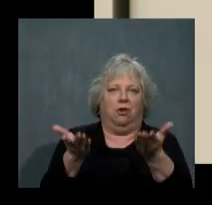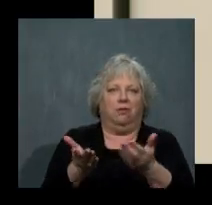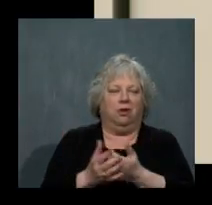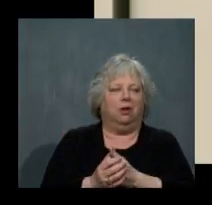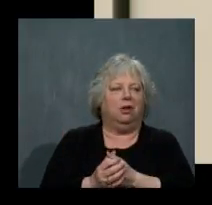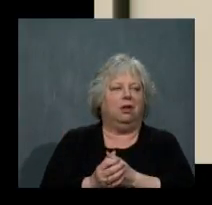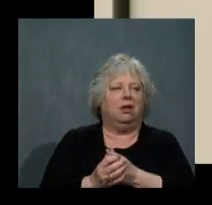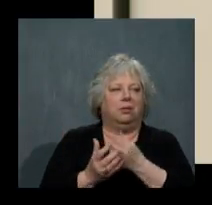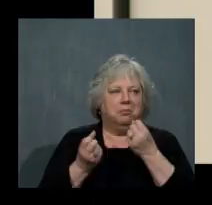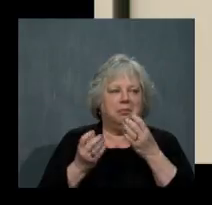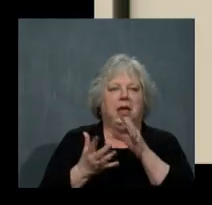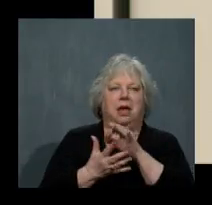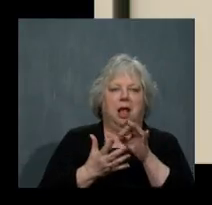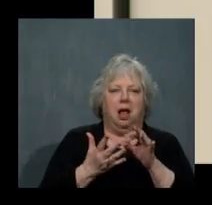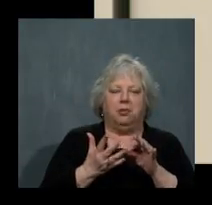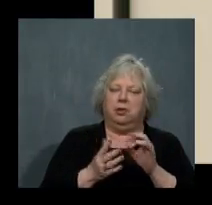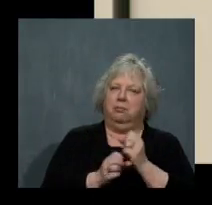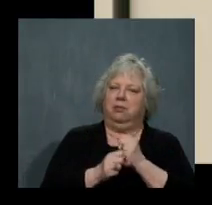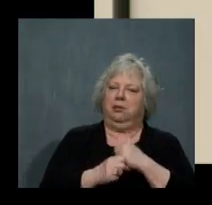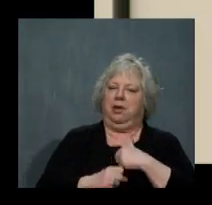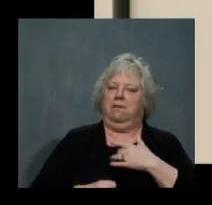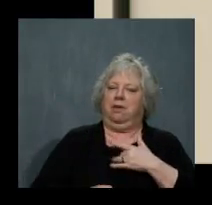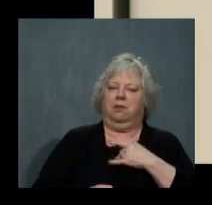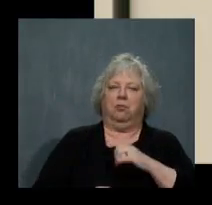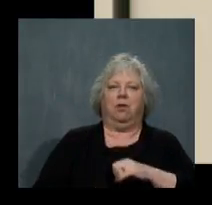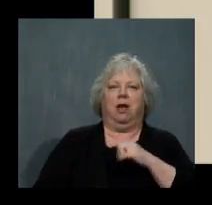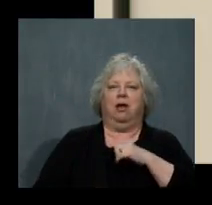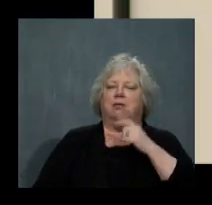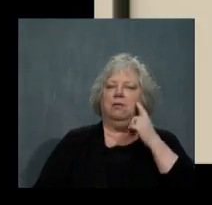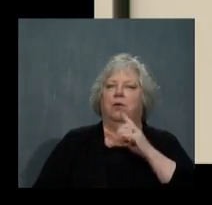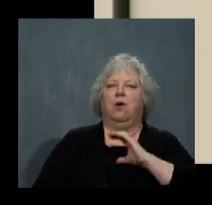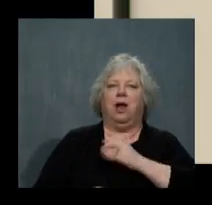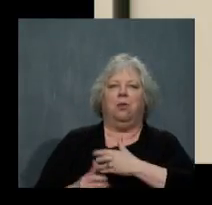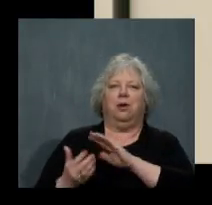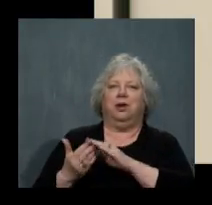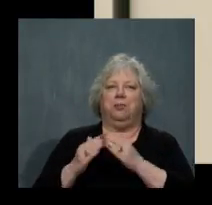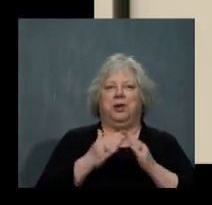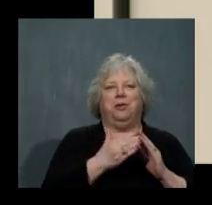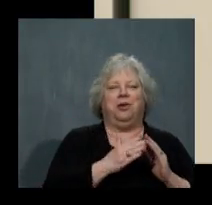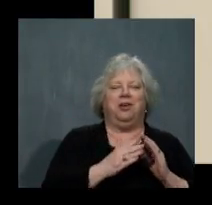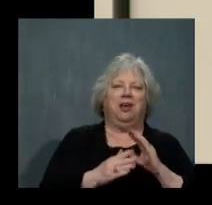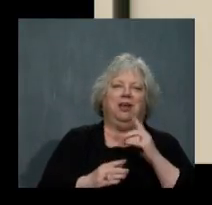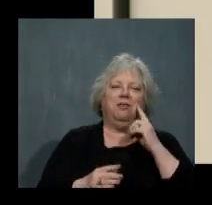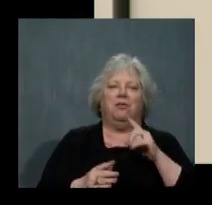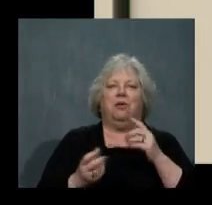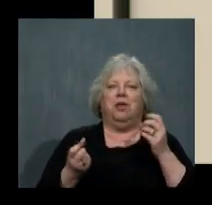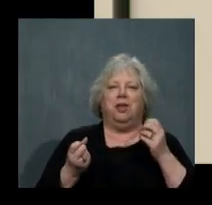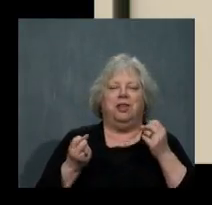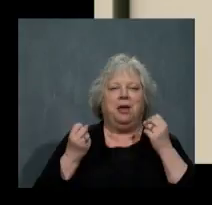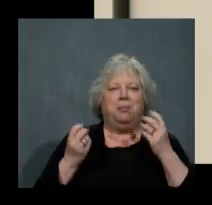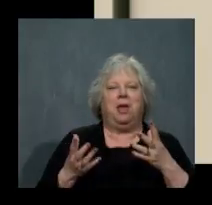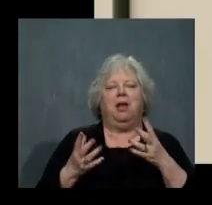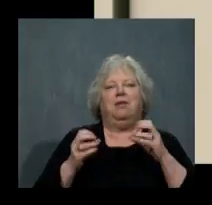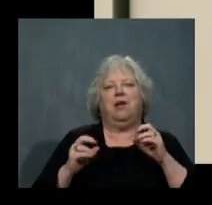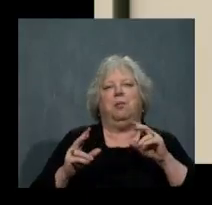which makes me feel very proud for our city and our community for the amount of outreach.